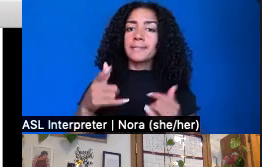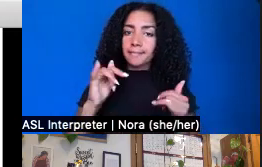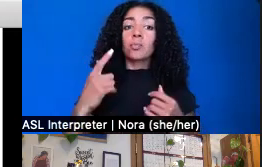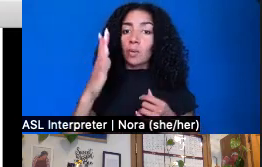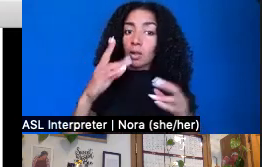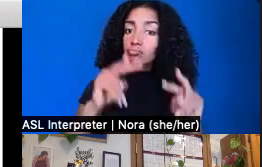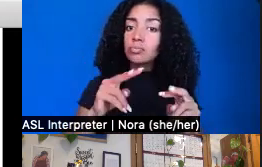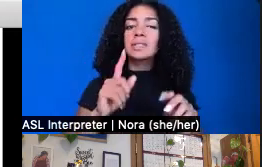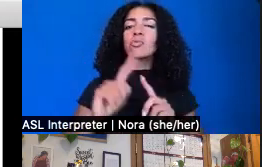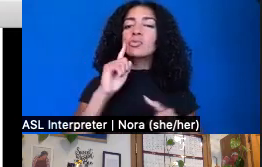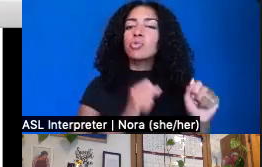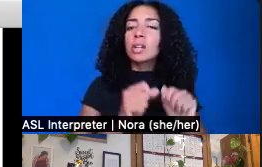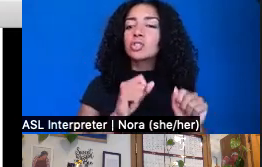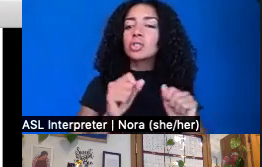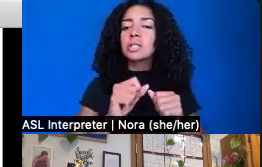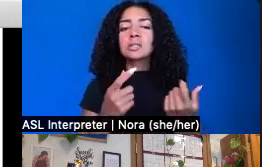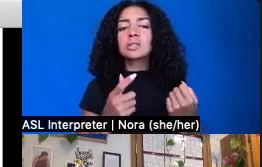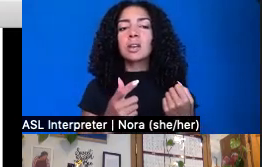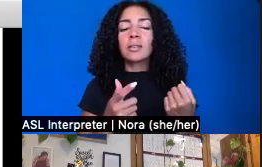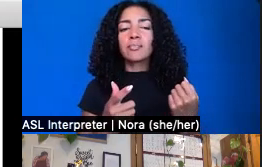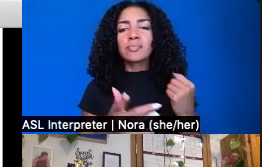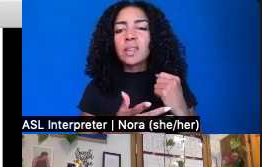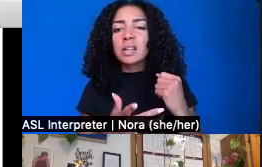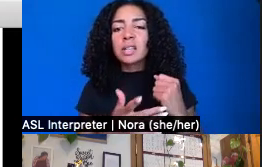you know, it can be uncomfortable a little bit.